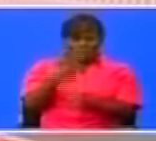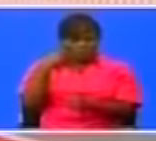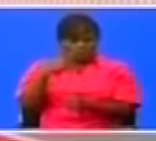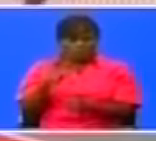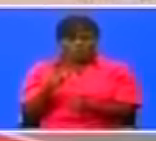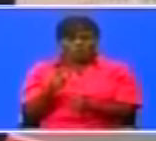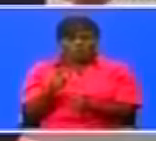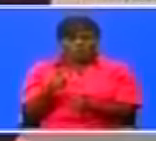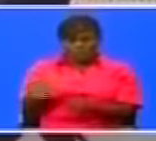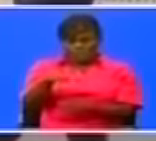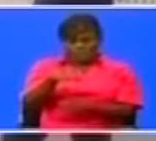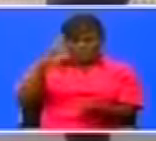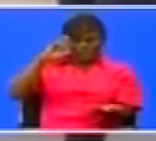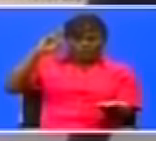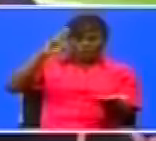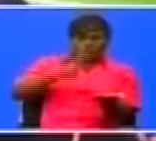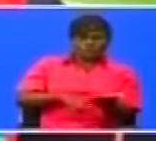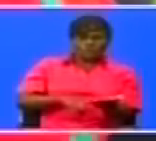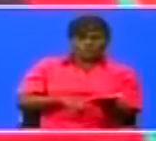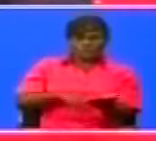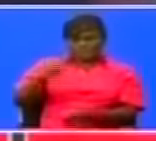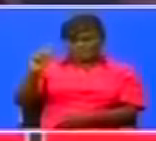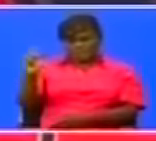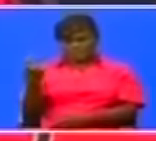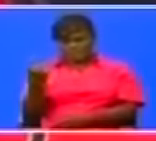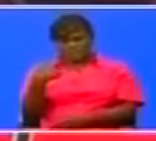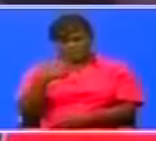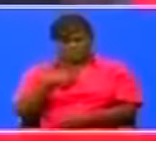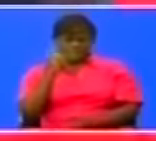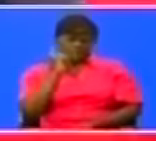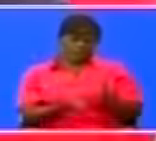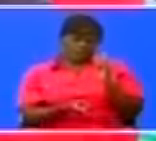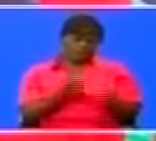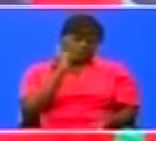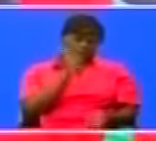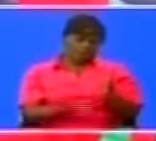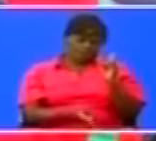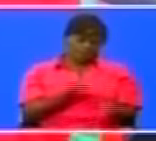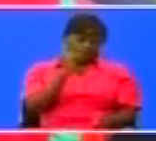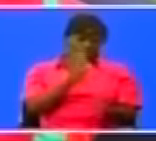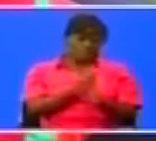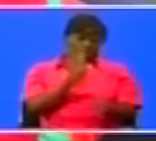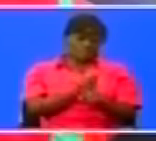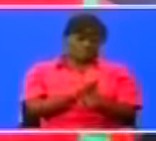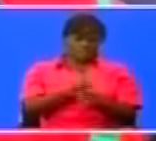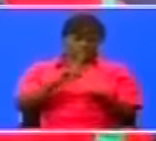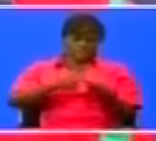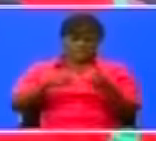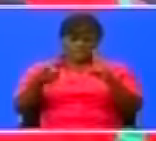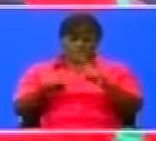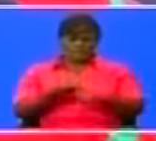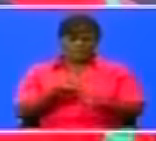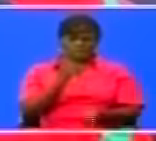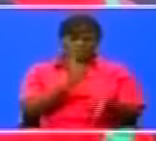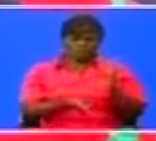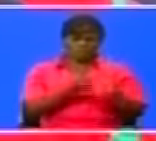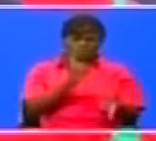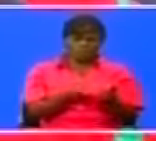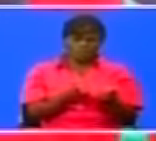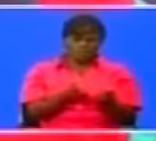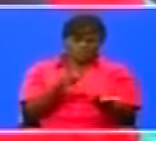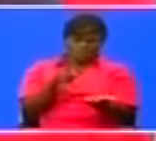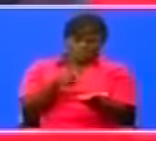Athlete Maison, recognized. Nchini Kenya nimekuwa nikikimbia. Mbio nyingi ya Start Chartered, Mwea